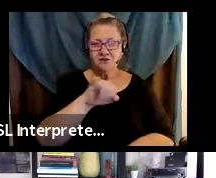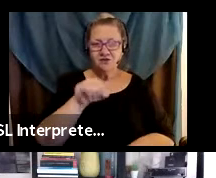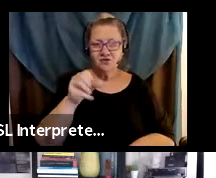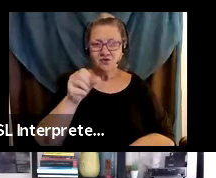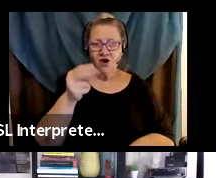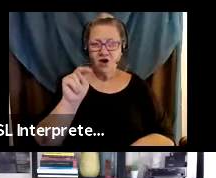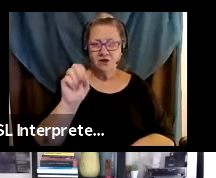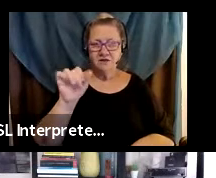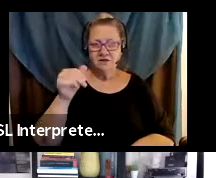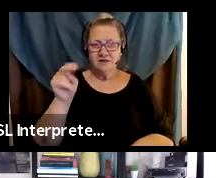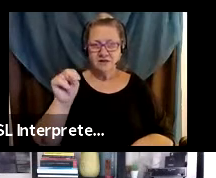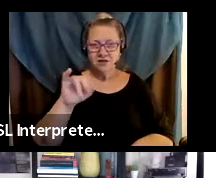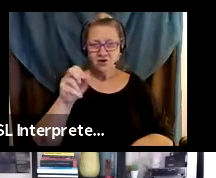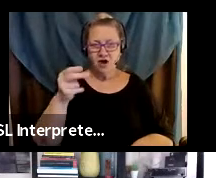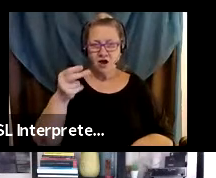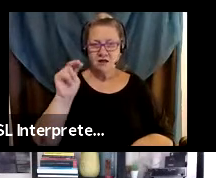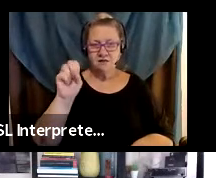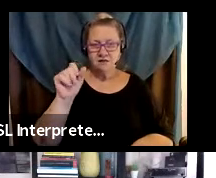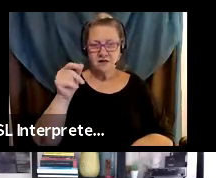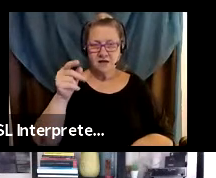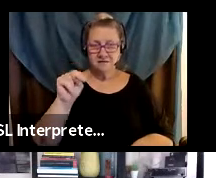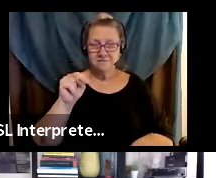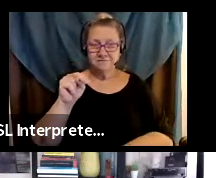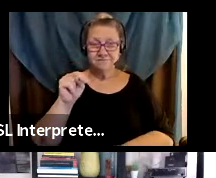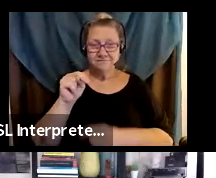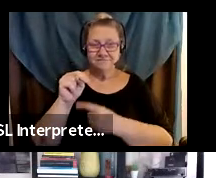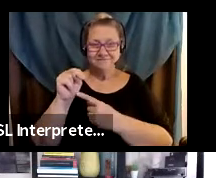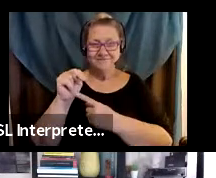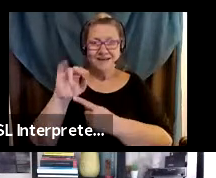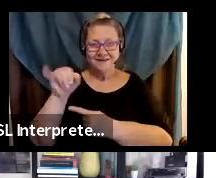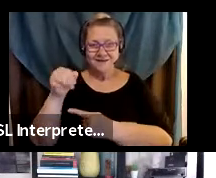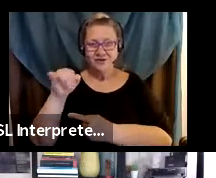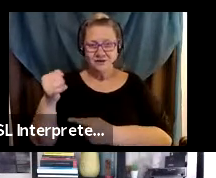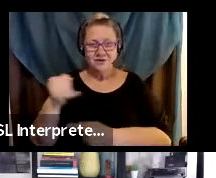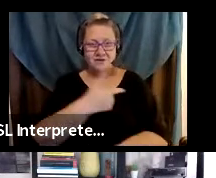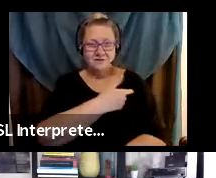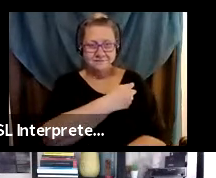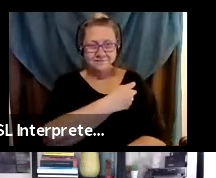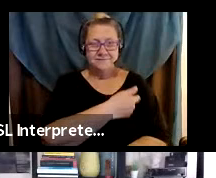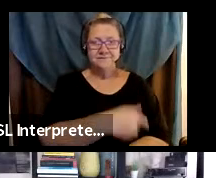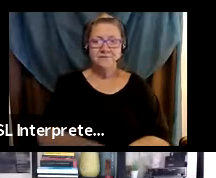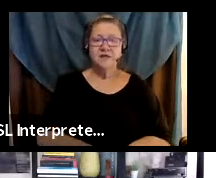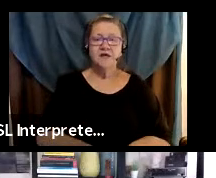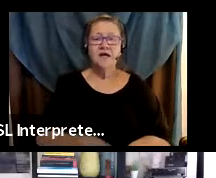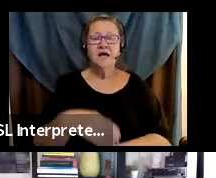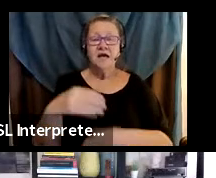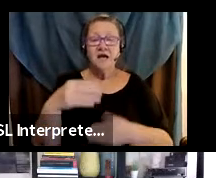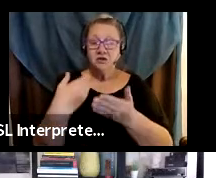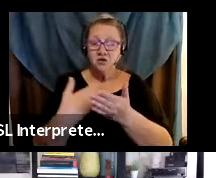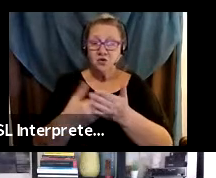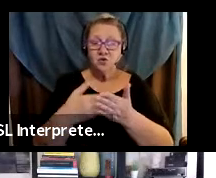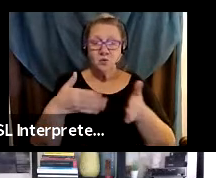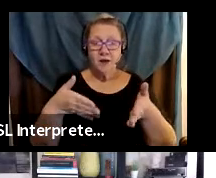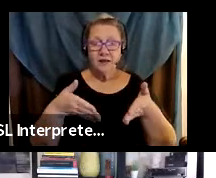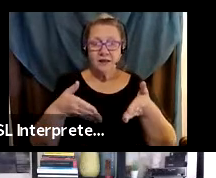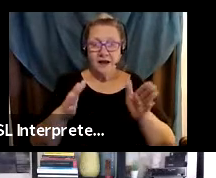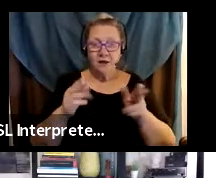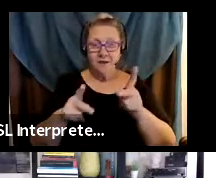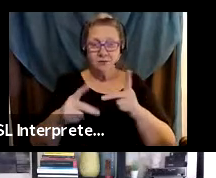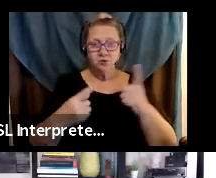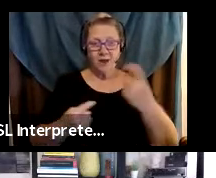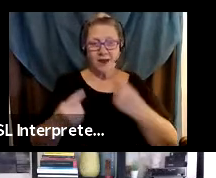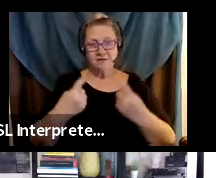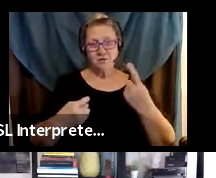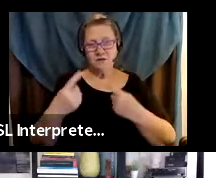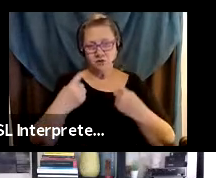it's really important for us to allow people to answer questions,